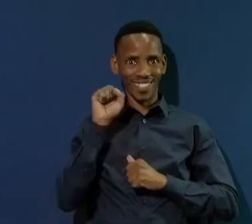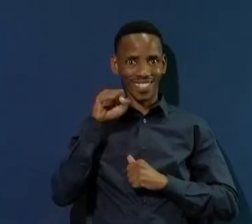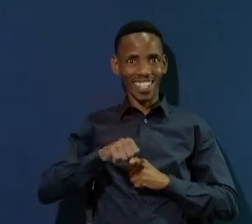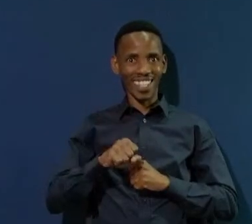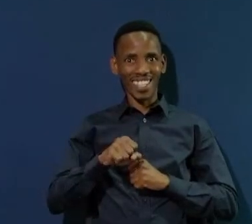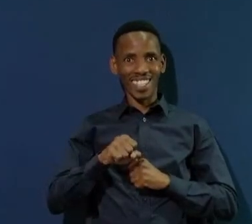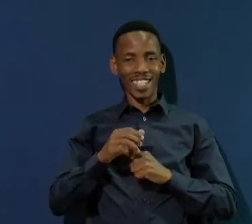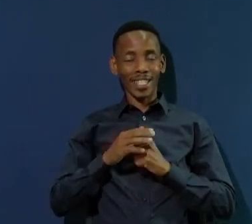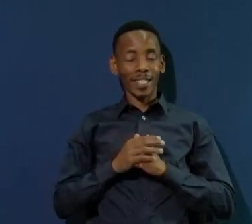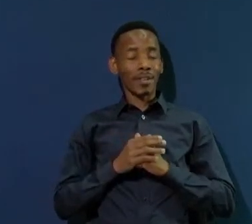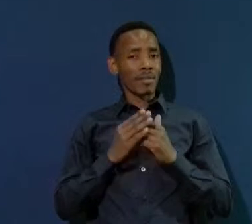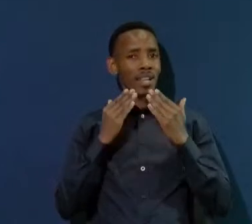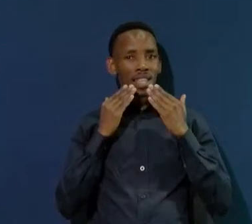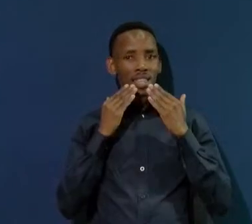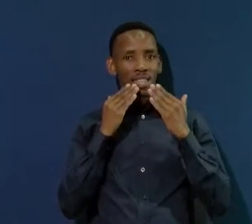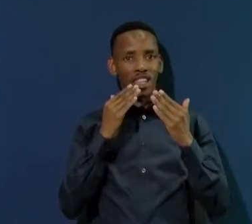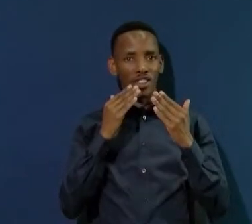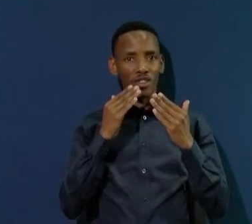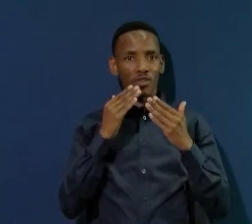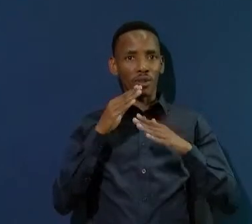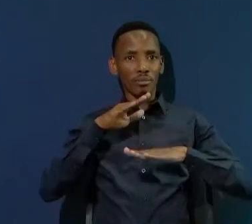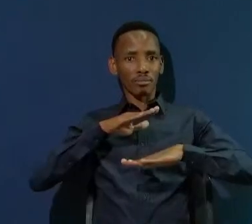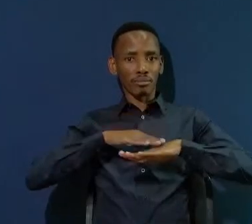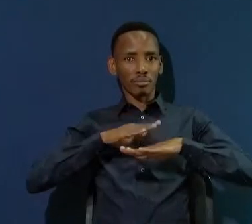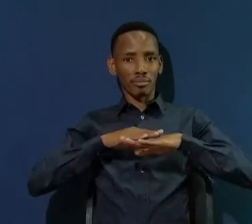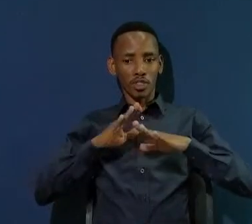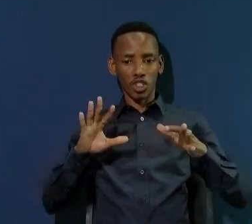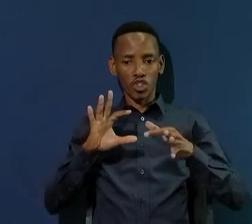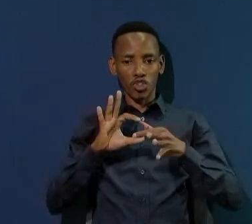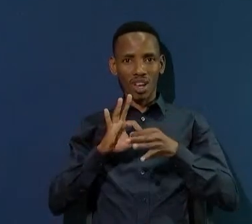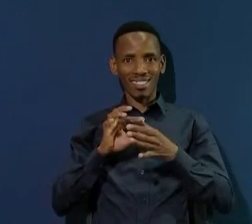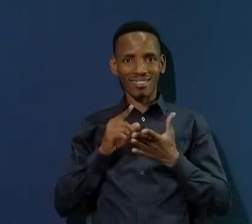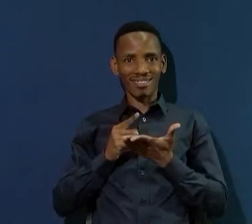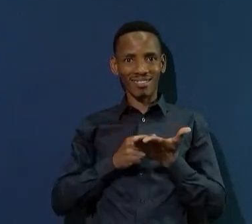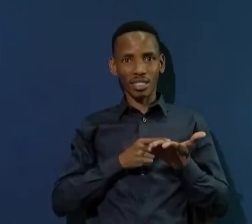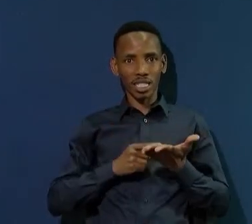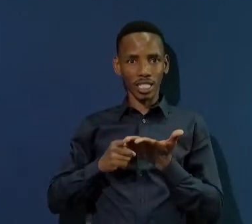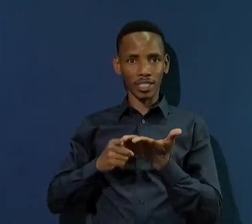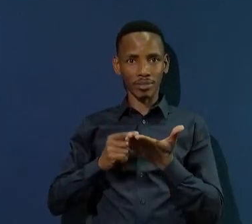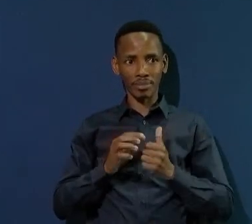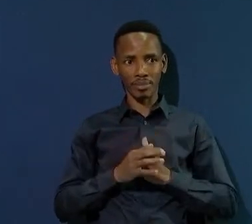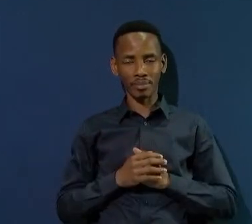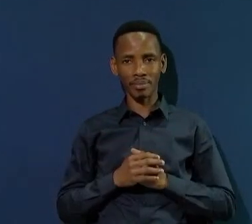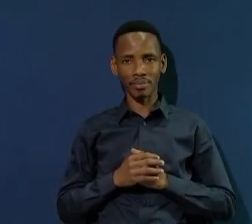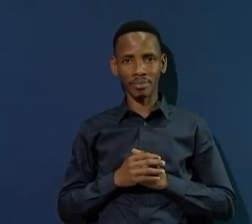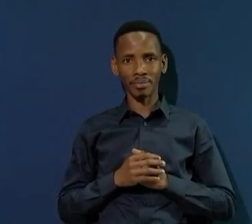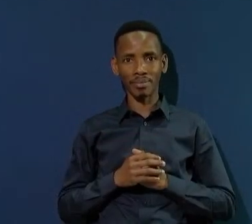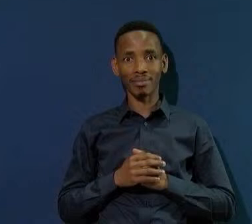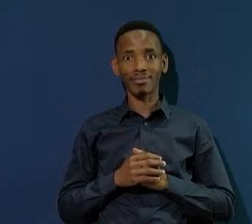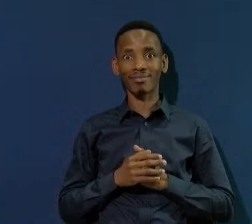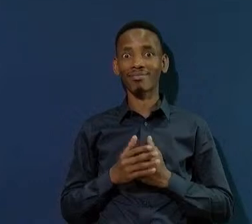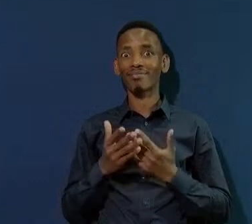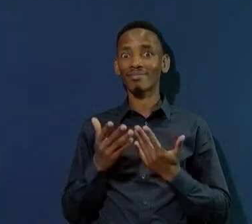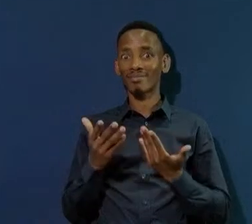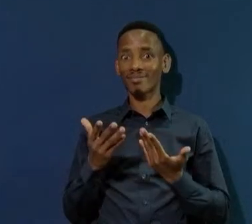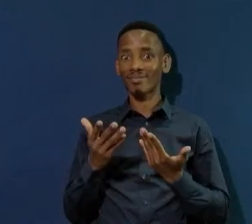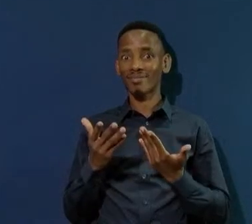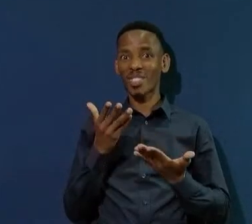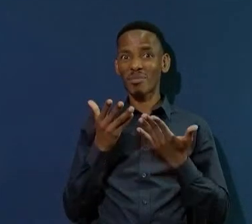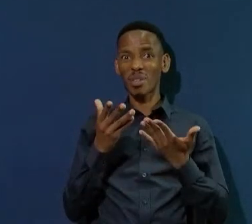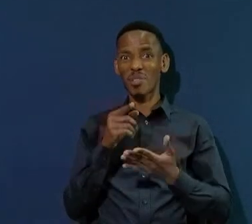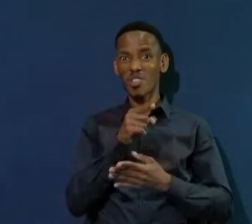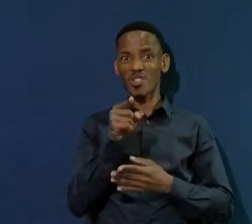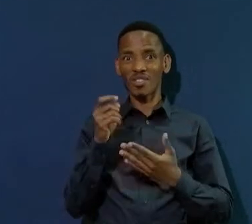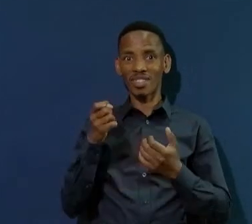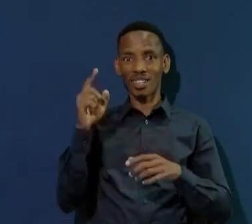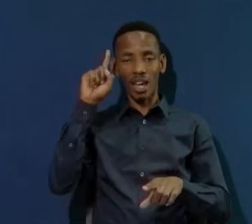for having us, Ramotei. I will start by saying that you will agree with me that the